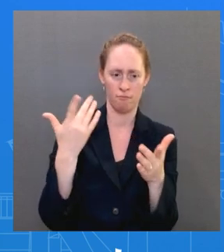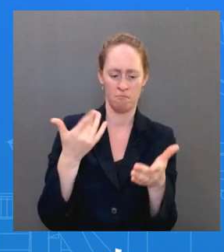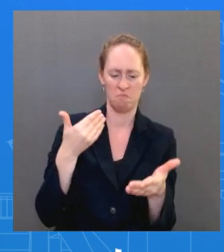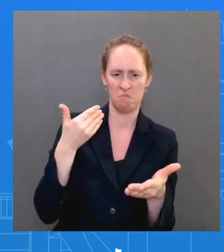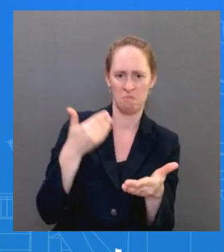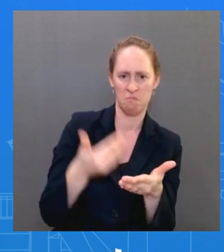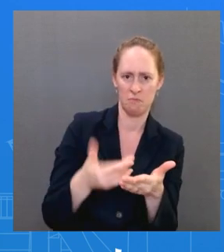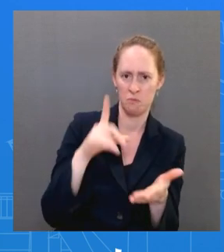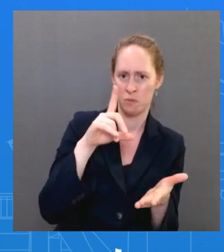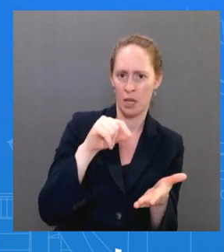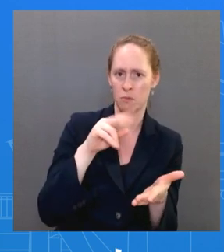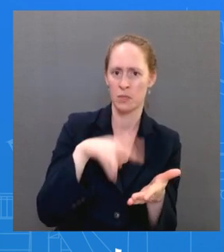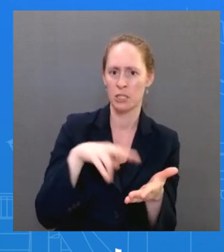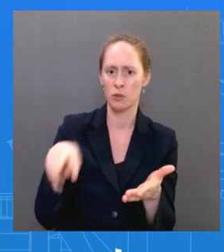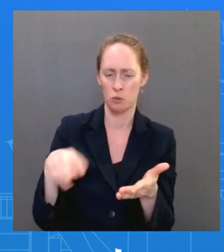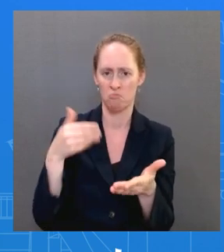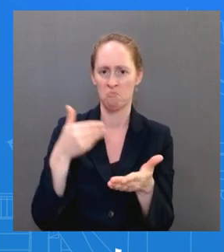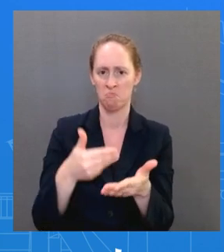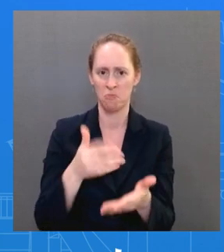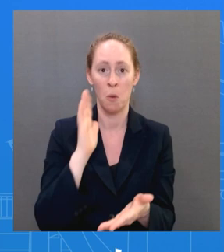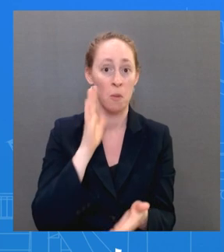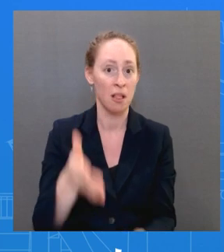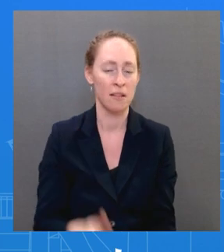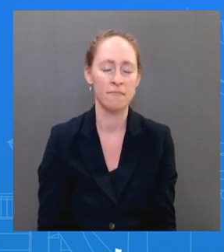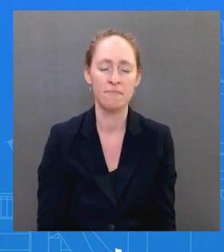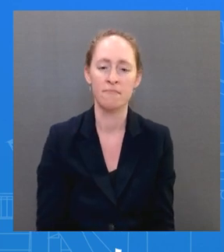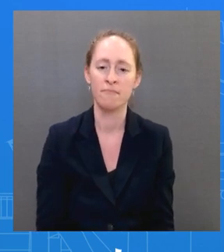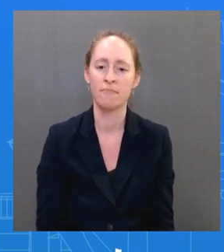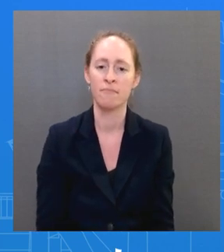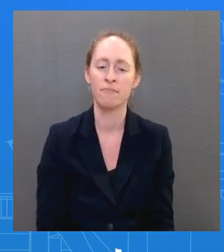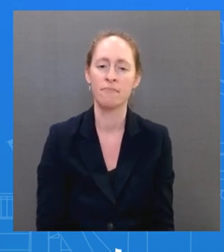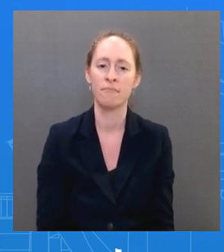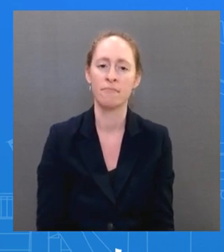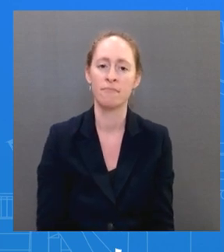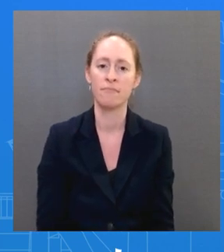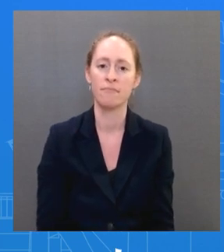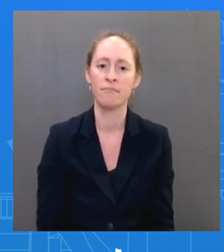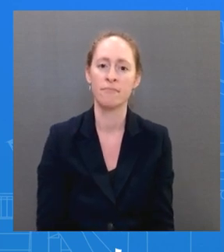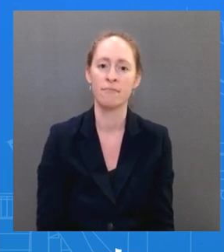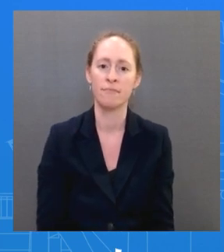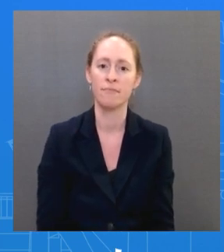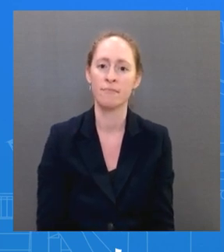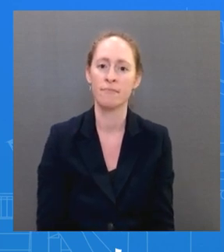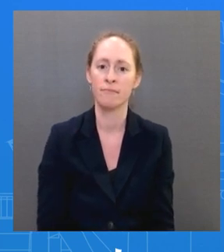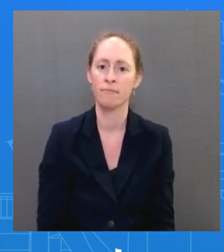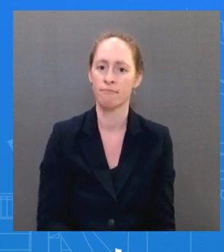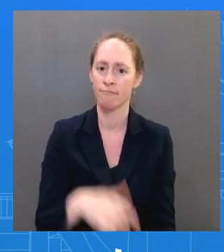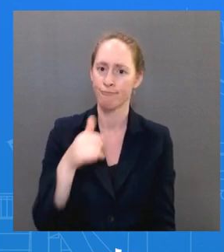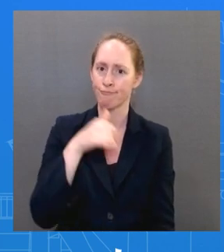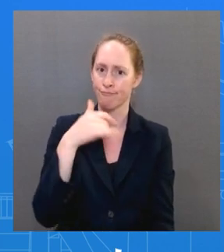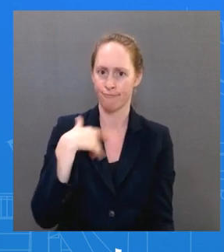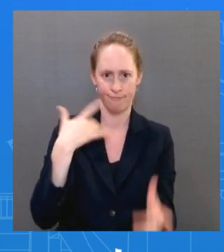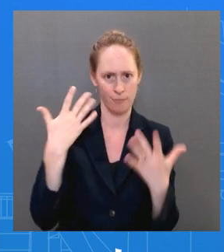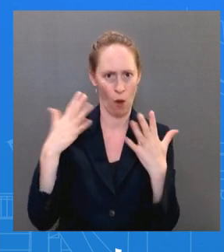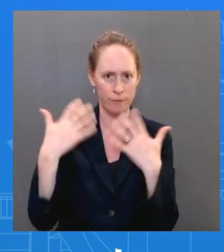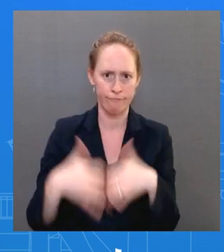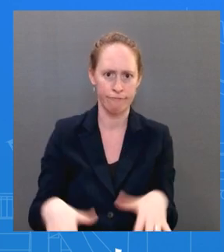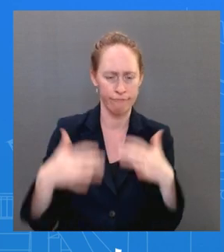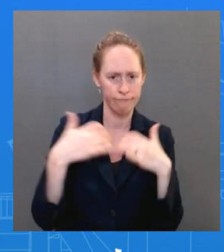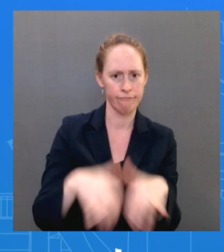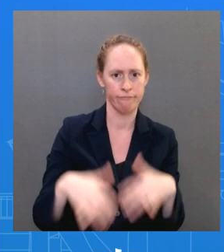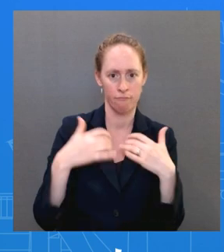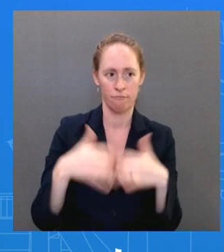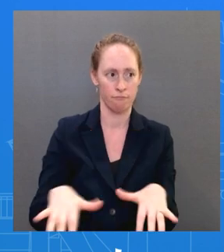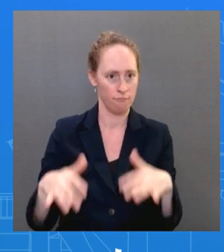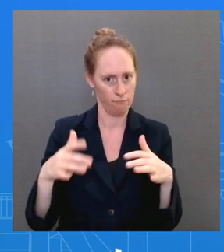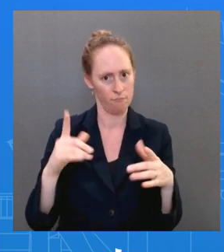There's a lot to discuss. There will be a lot on the agenda. And it is going to be his first time meeting with leaders. We will have more to share. I